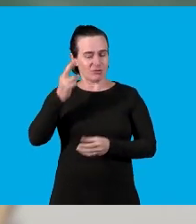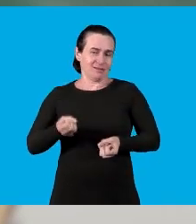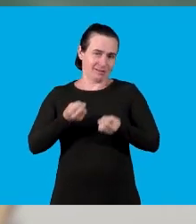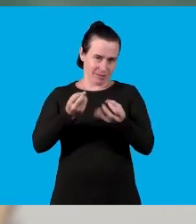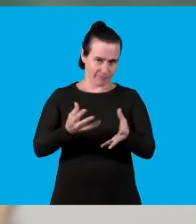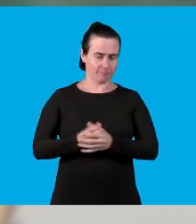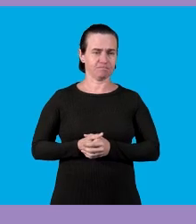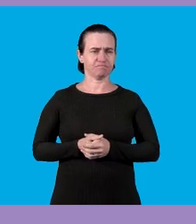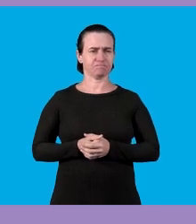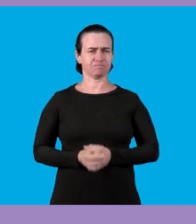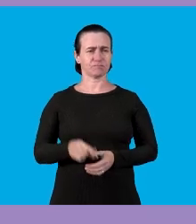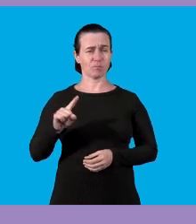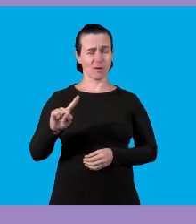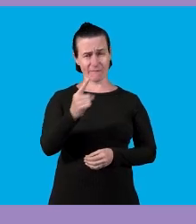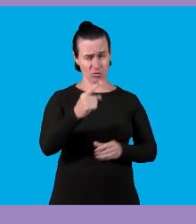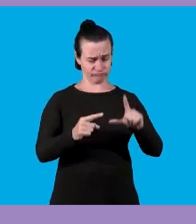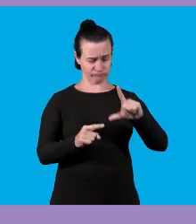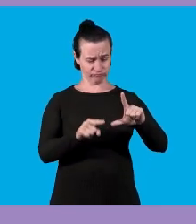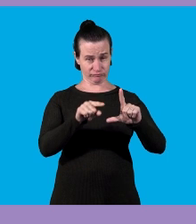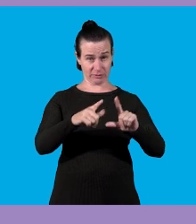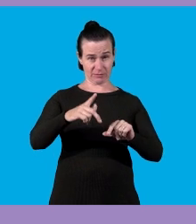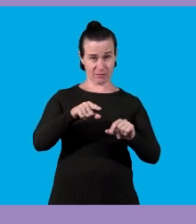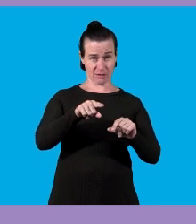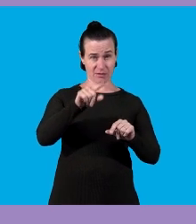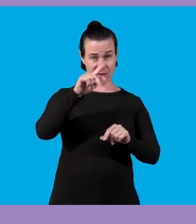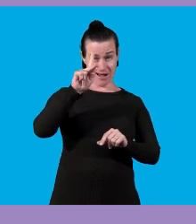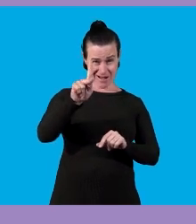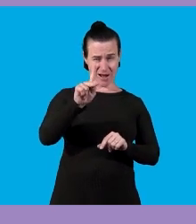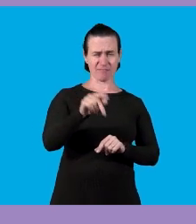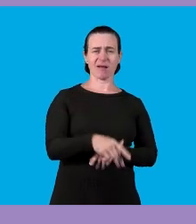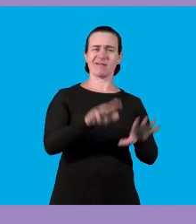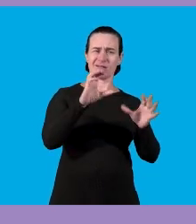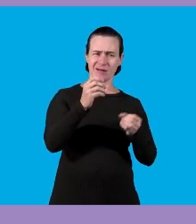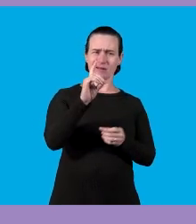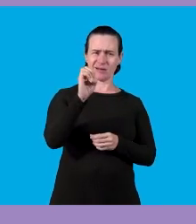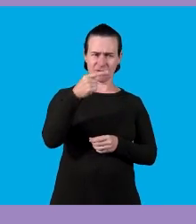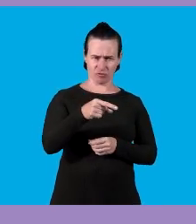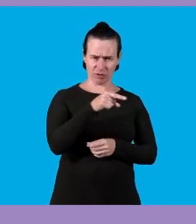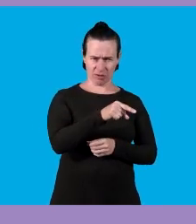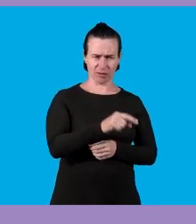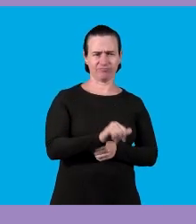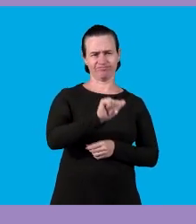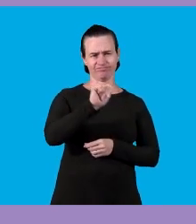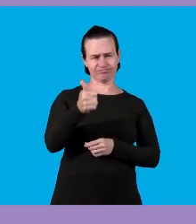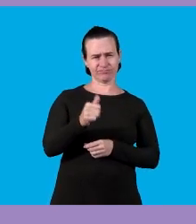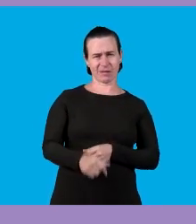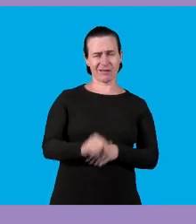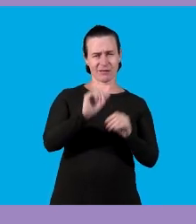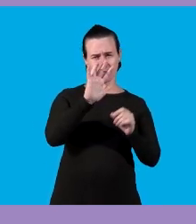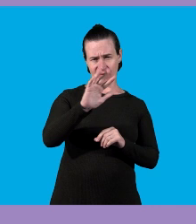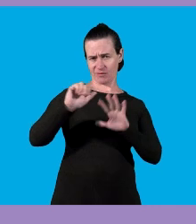first angle we were given is 90 degrees. The next one is 56 degrees.